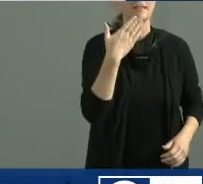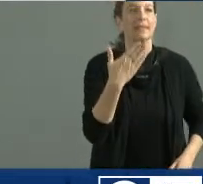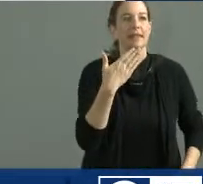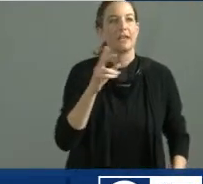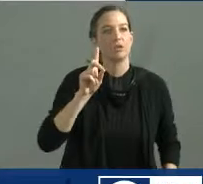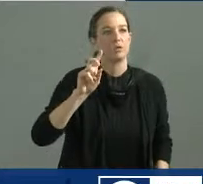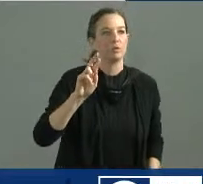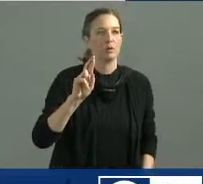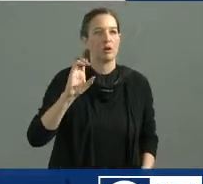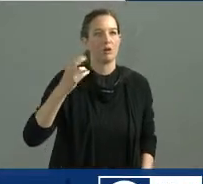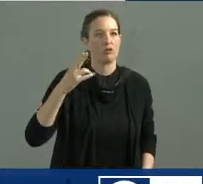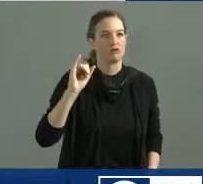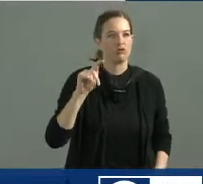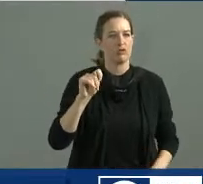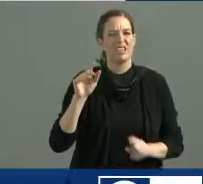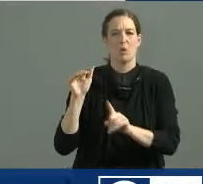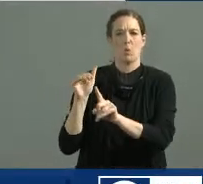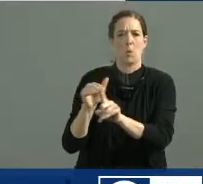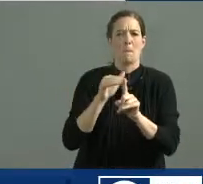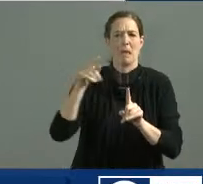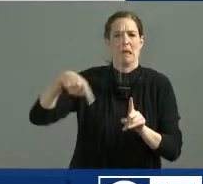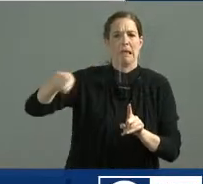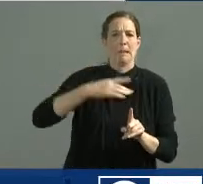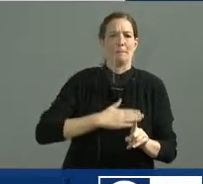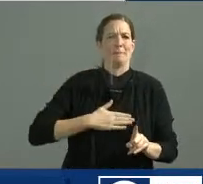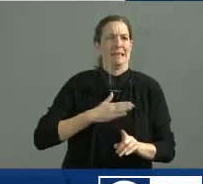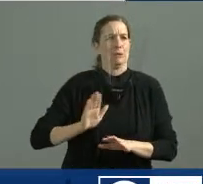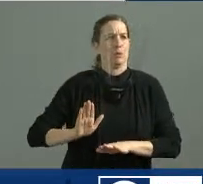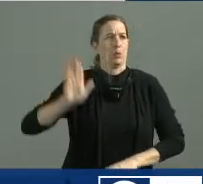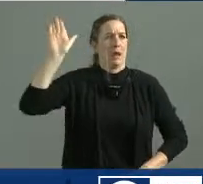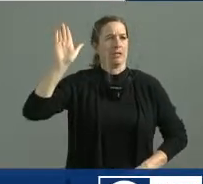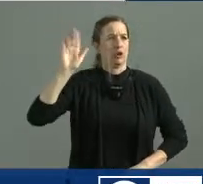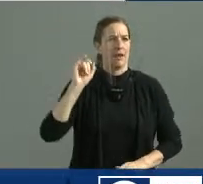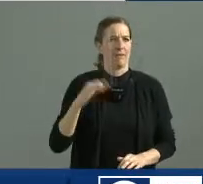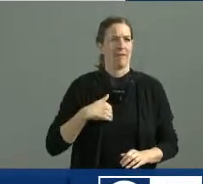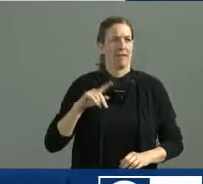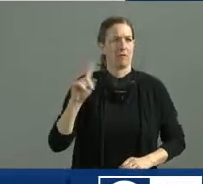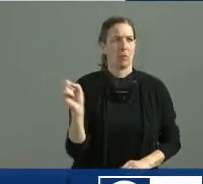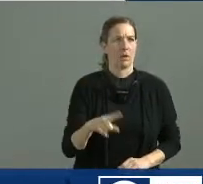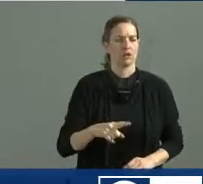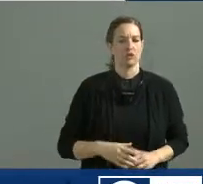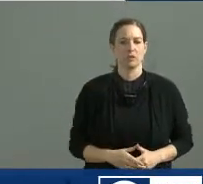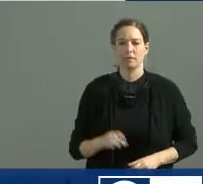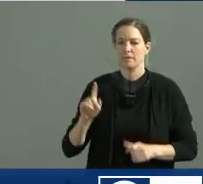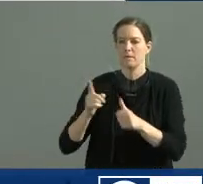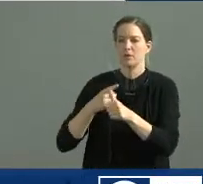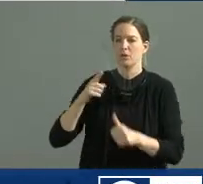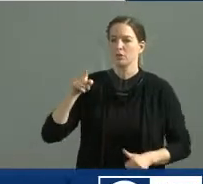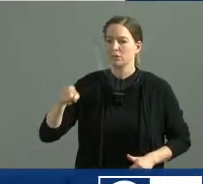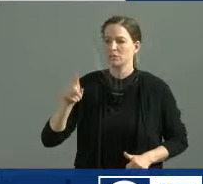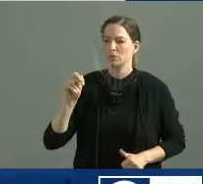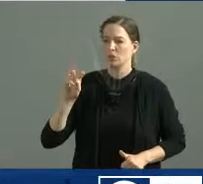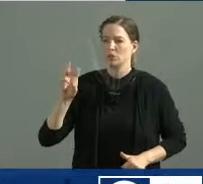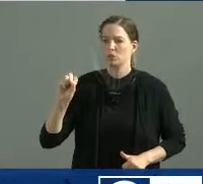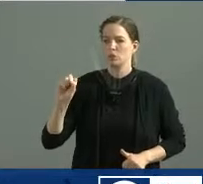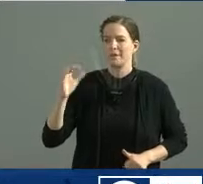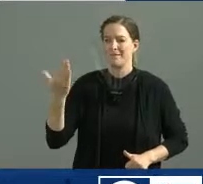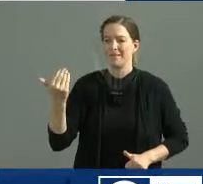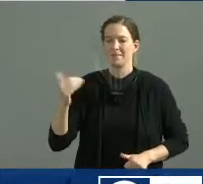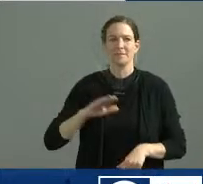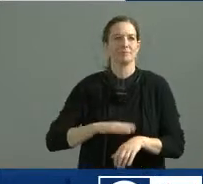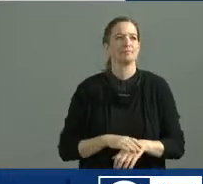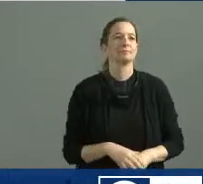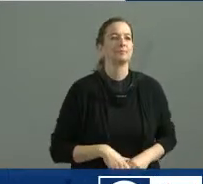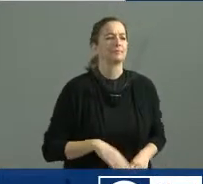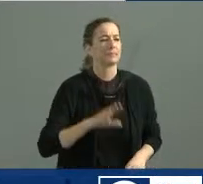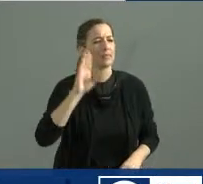you. First up is Cameron from 15. Hang on a sec, Cameron. Hi, Dr. Chris. One